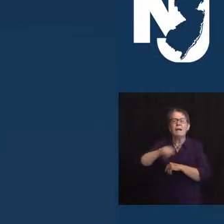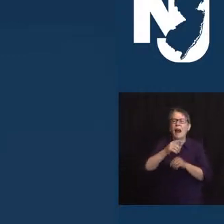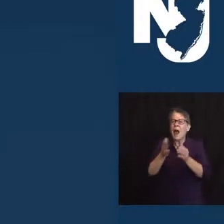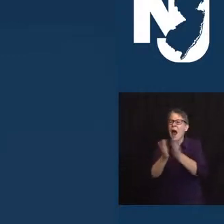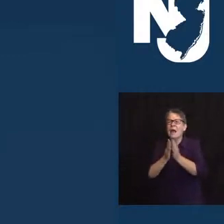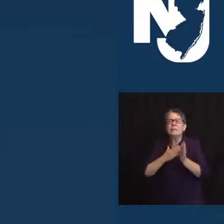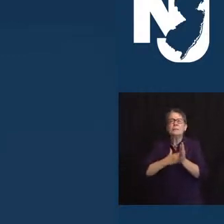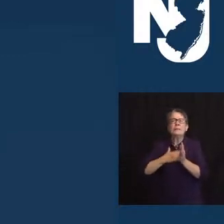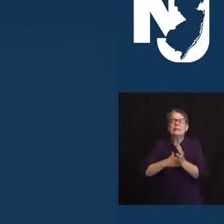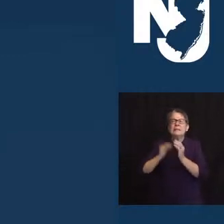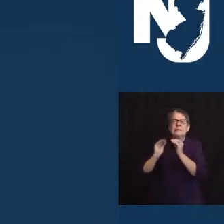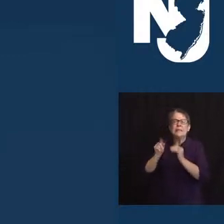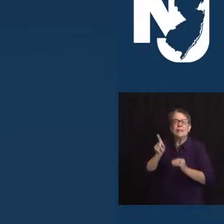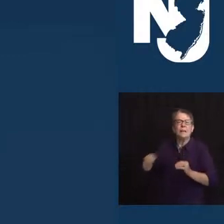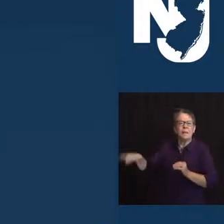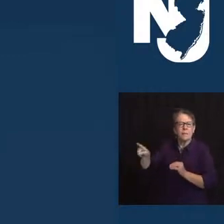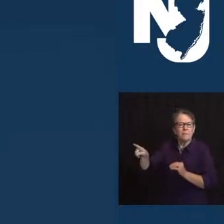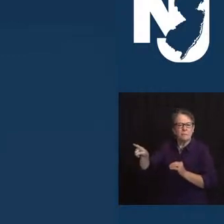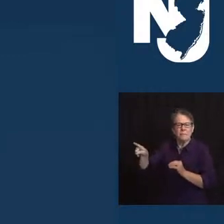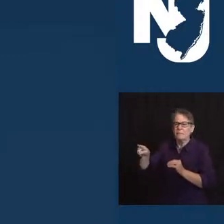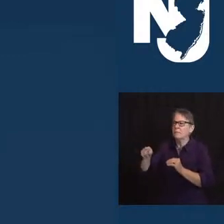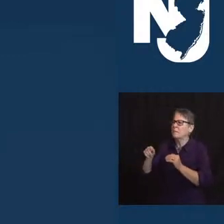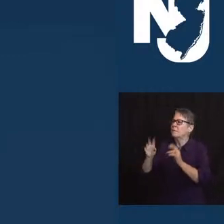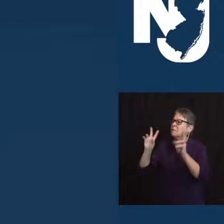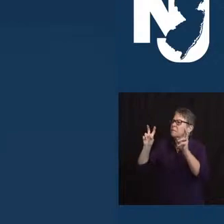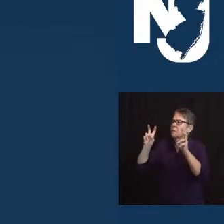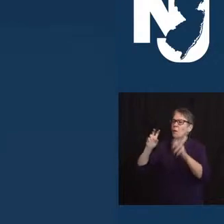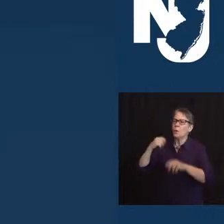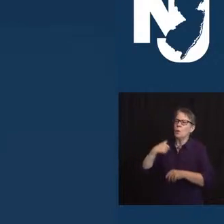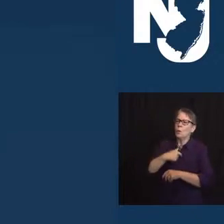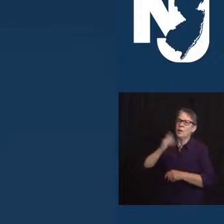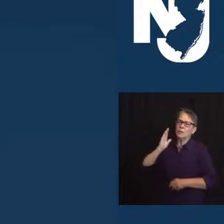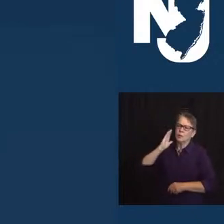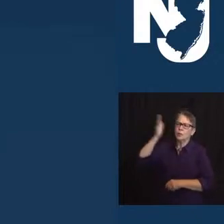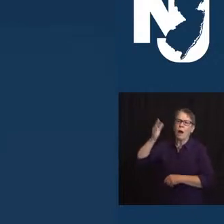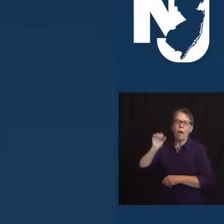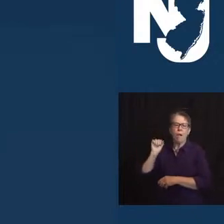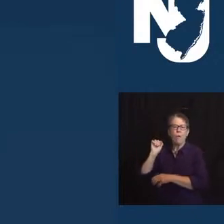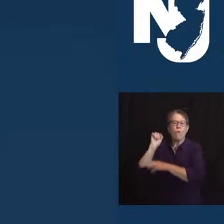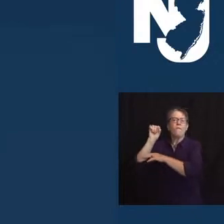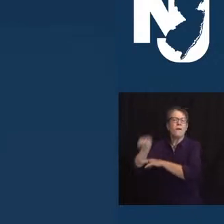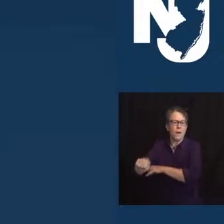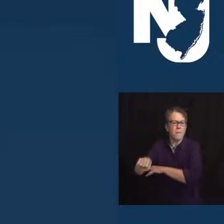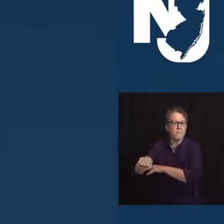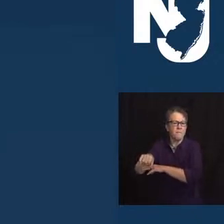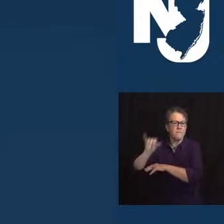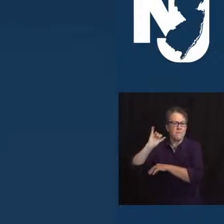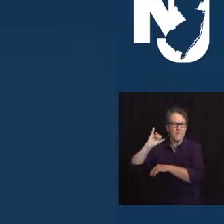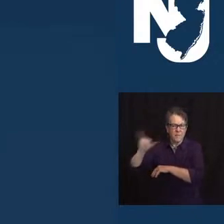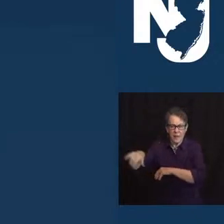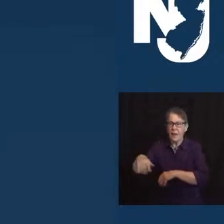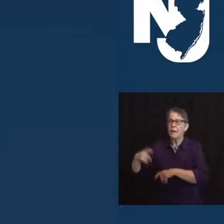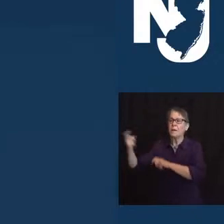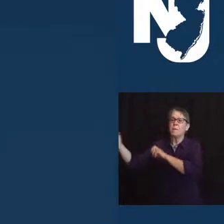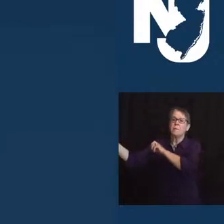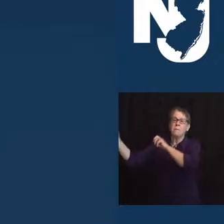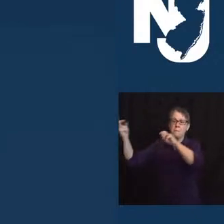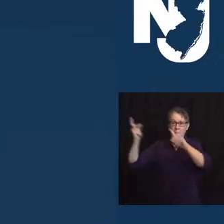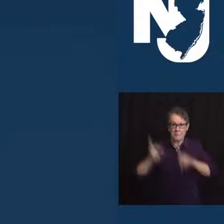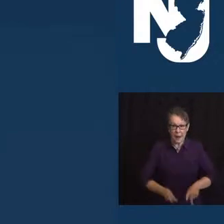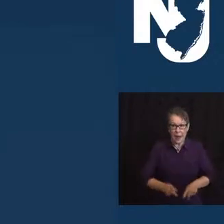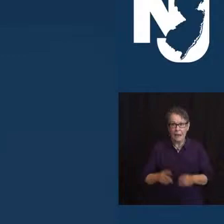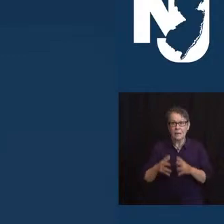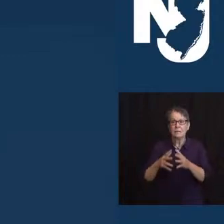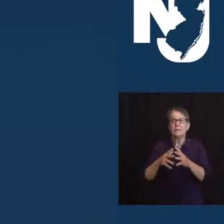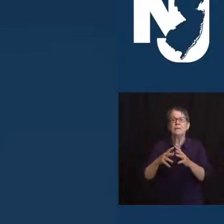How's that? Upon her return to New Jersey, she would serve as the New Jersey State Director of Communities and Schools and sit on numerous